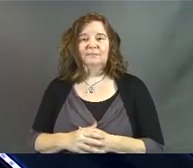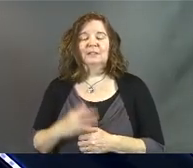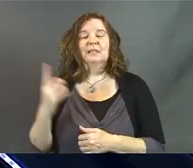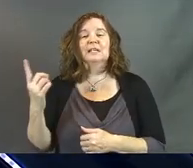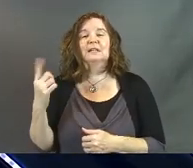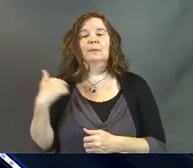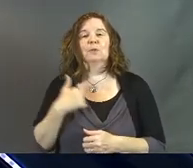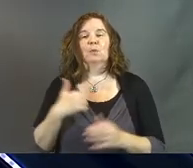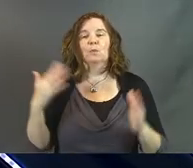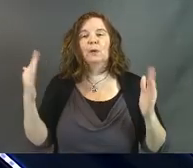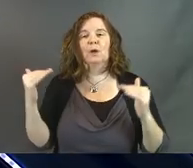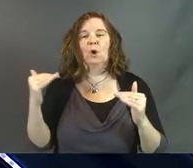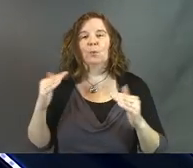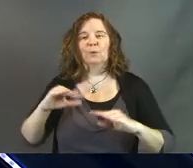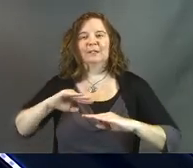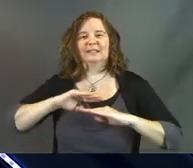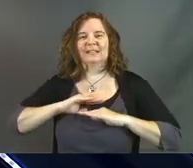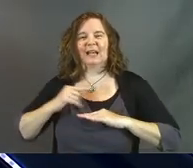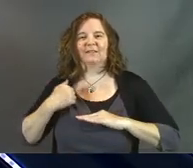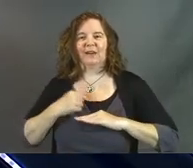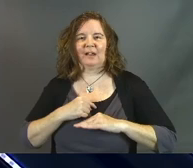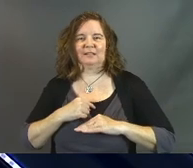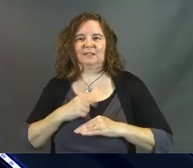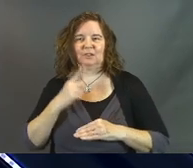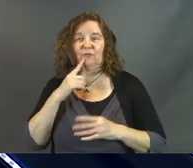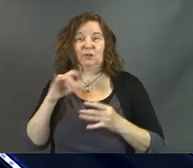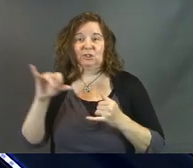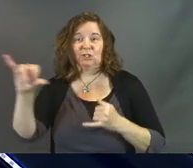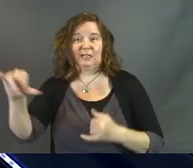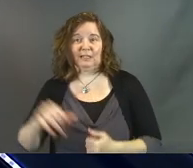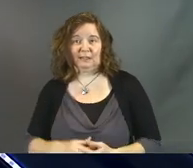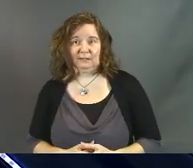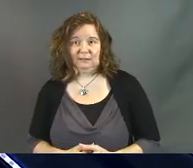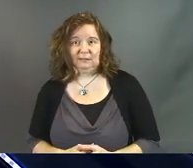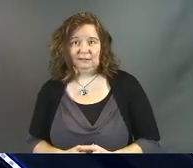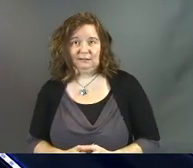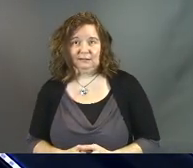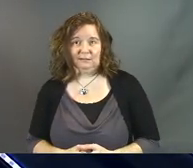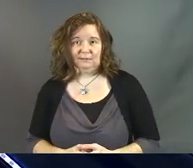It's something that we hope will satisfy us for eternity.